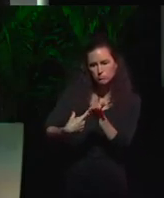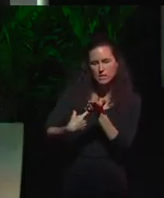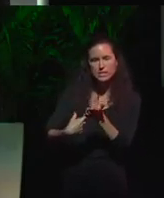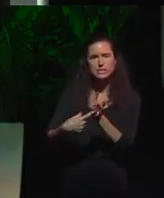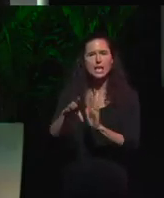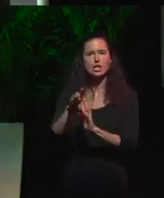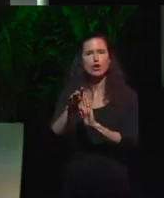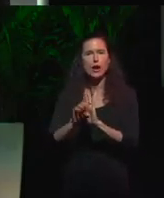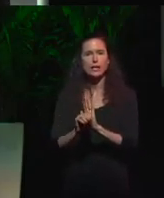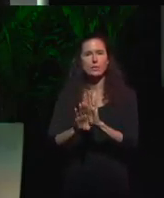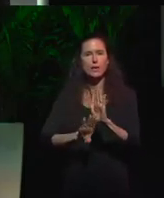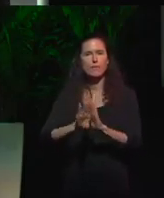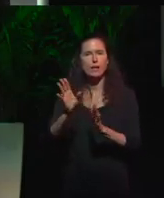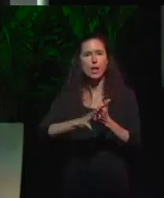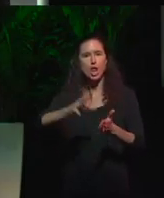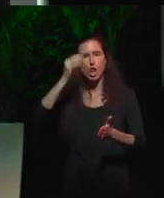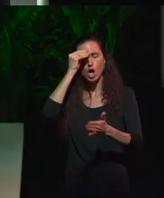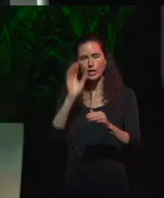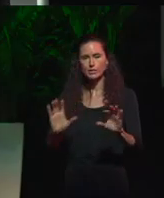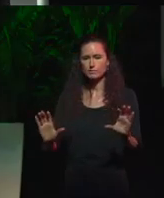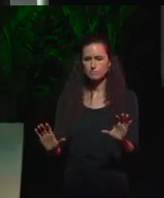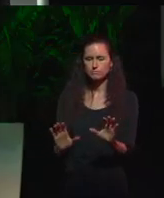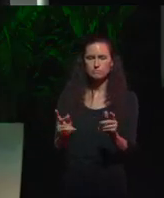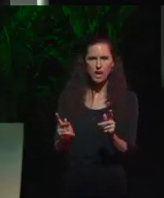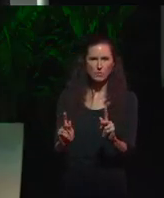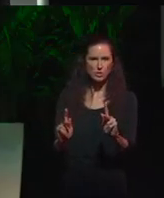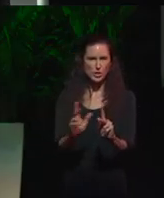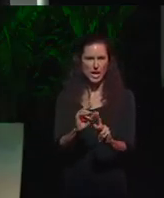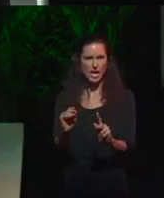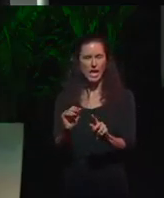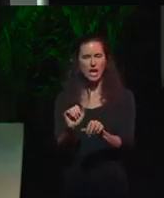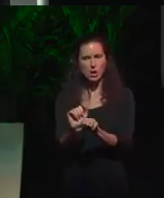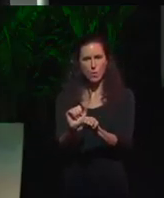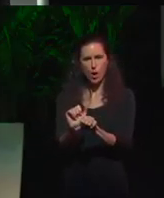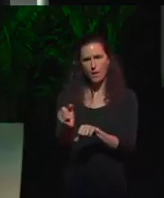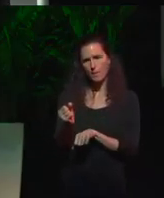and learning opportunities and employment placement for our students.